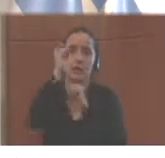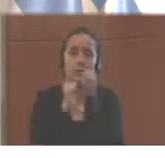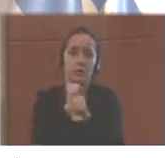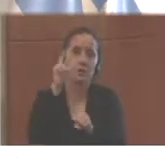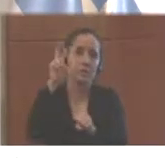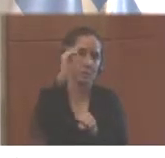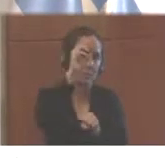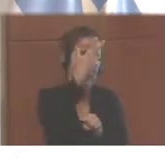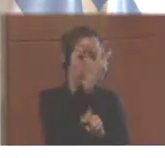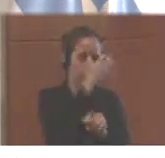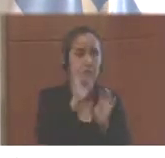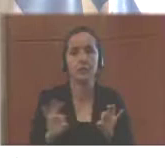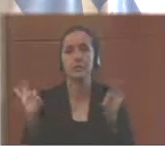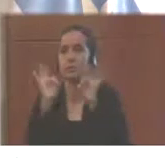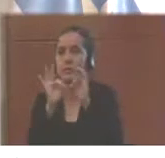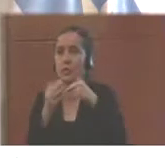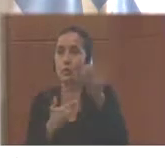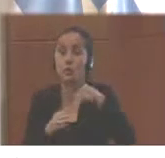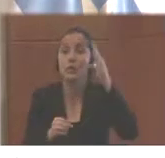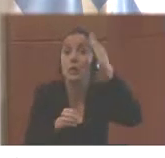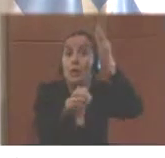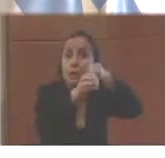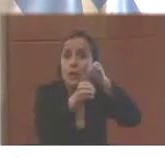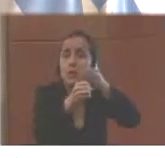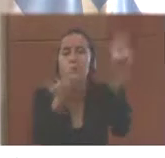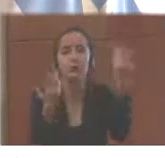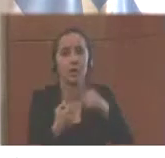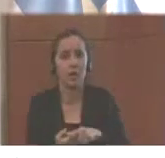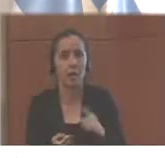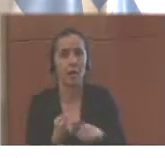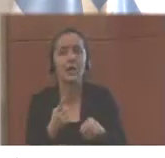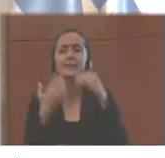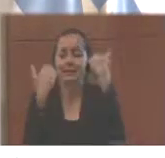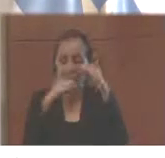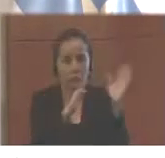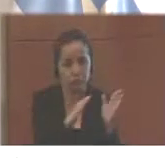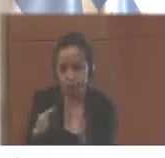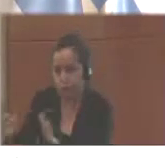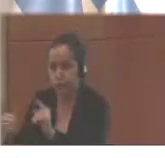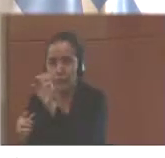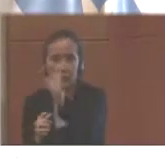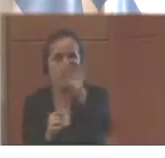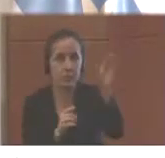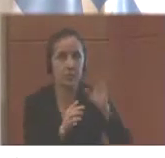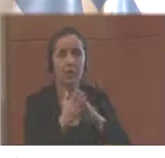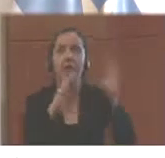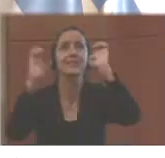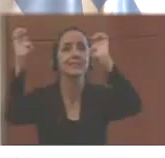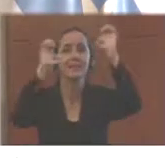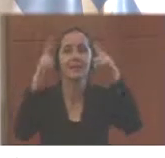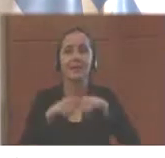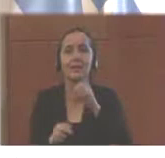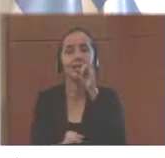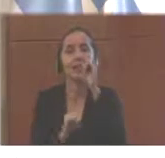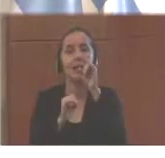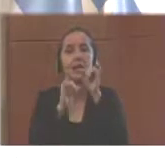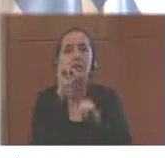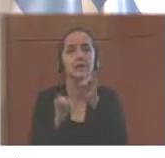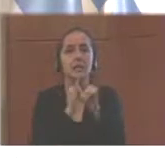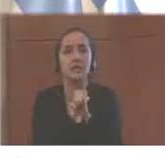in 2013. It is important to see that the objectives are very aligned with